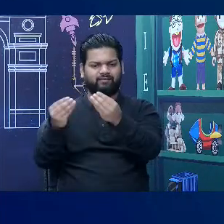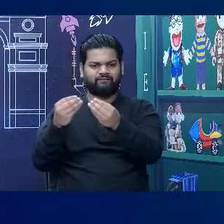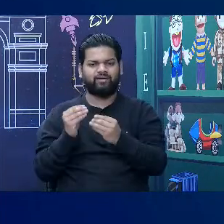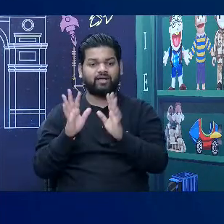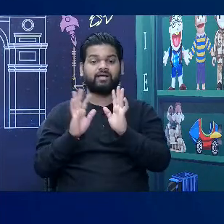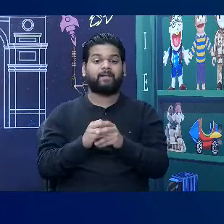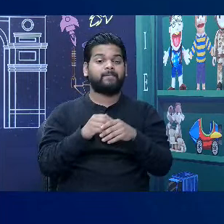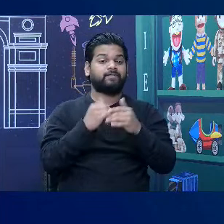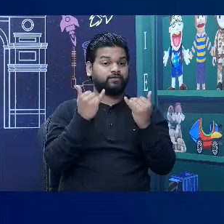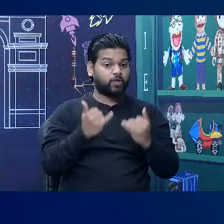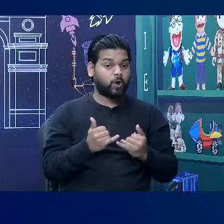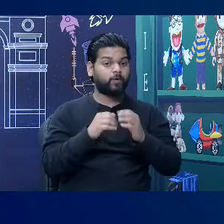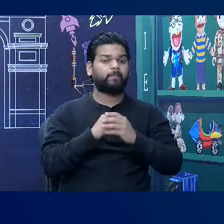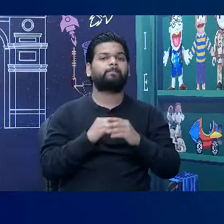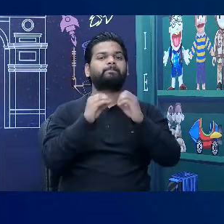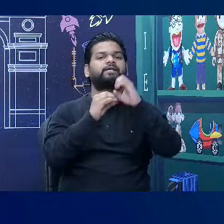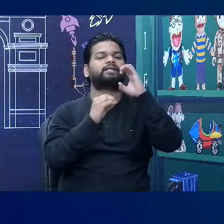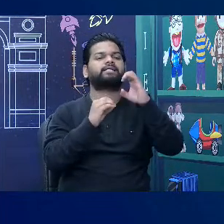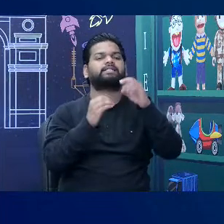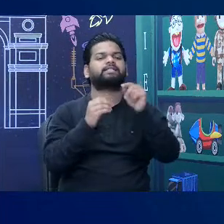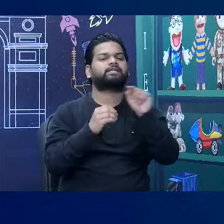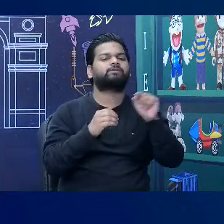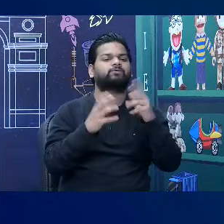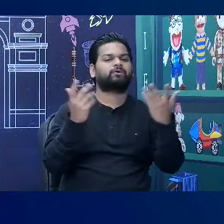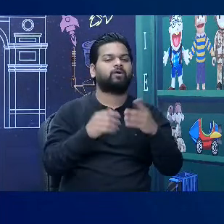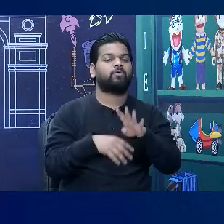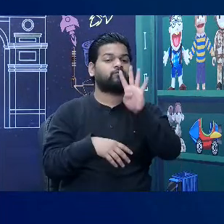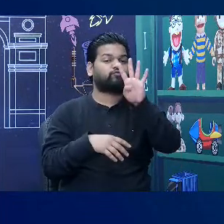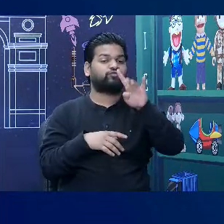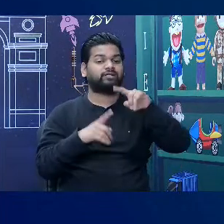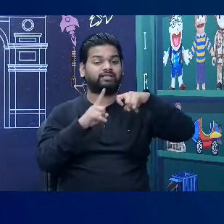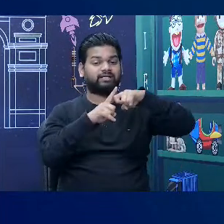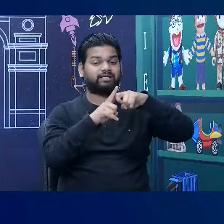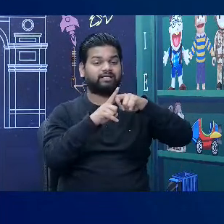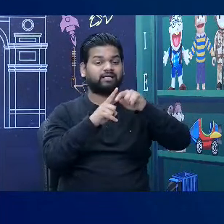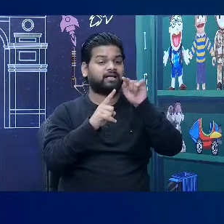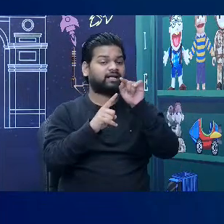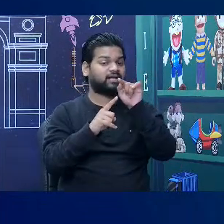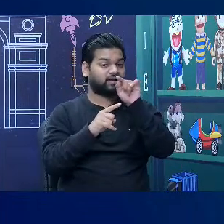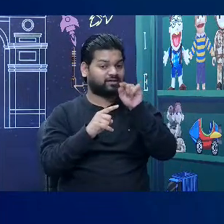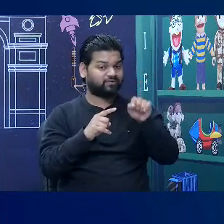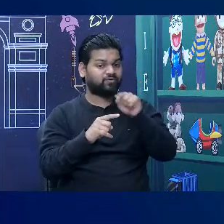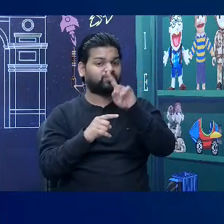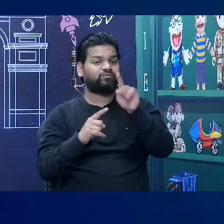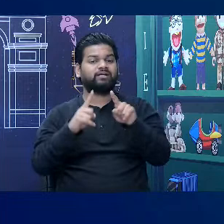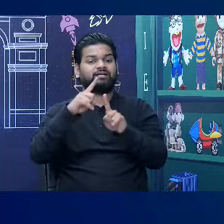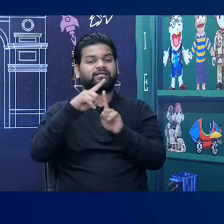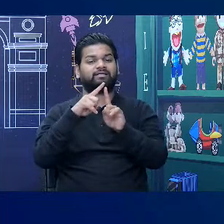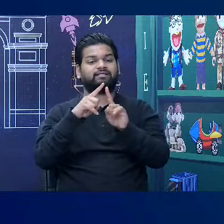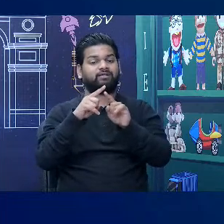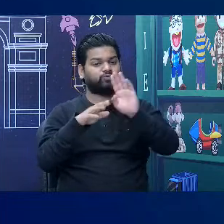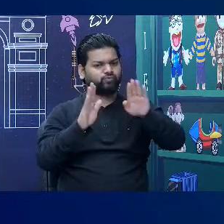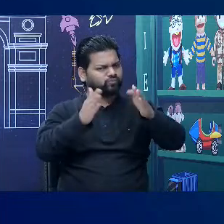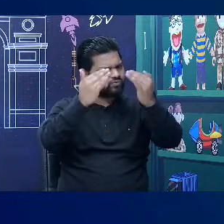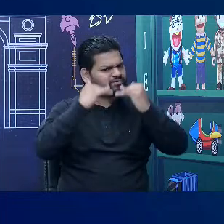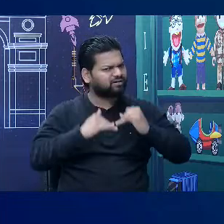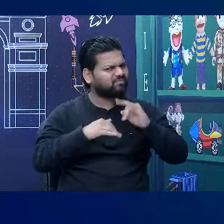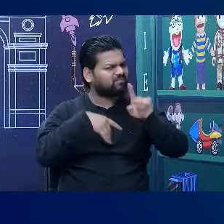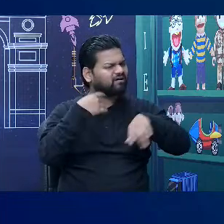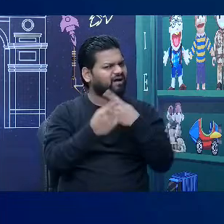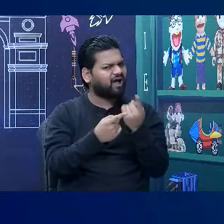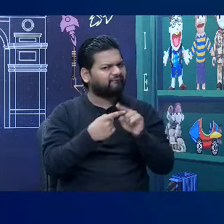square, which can be written as 4k whole square plus 3k whole square. What is 4k whole square,